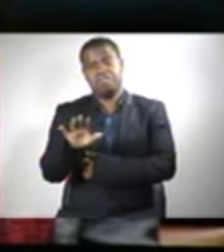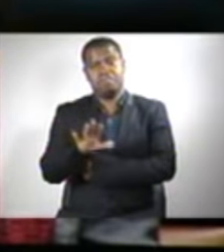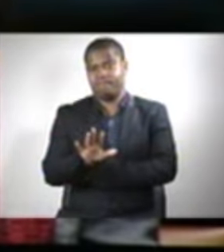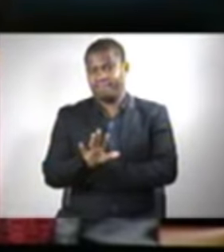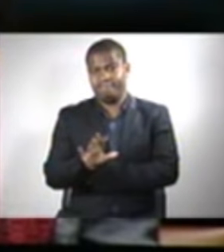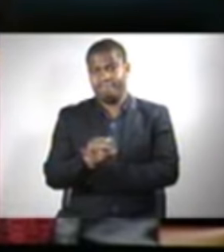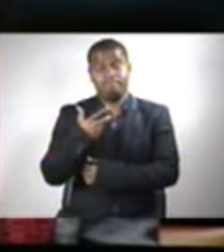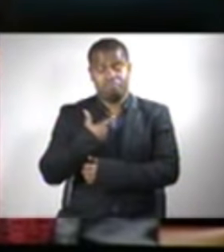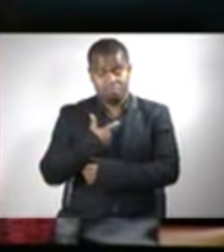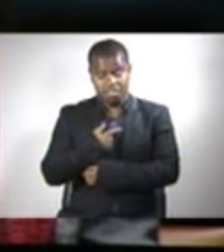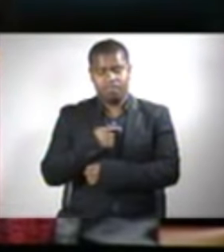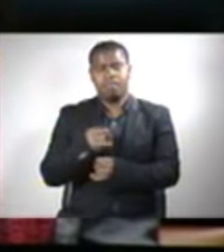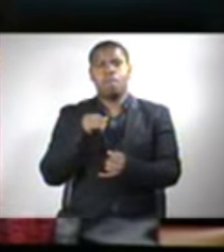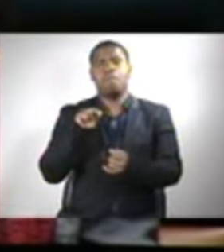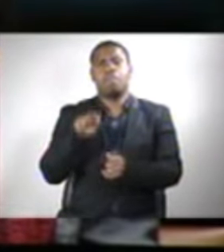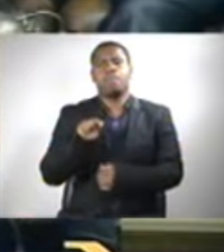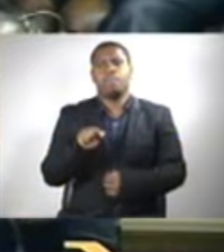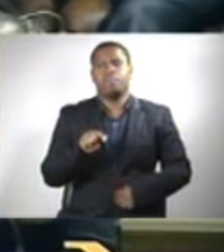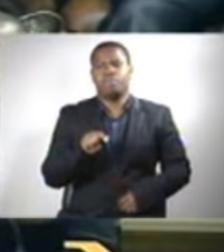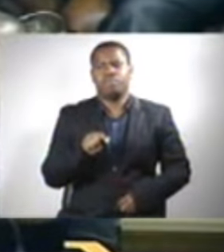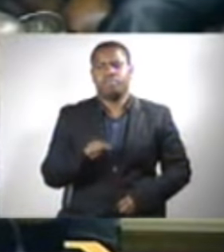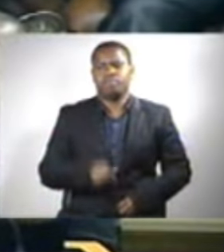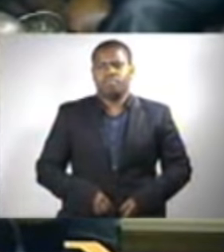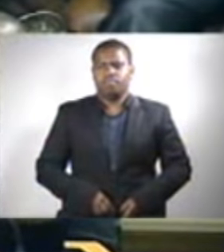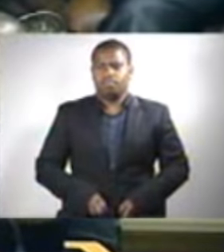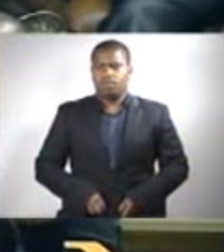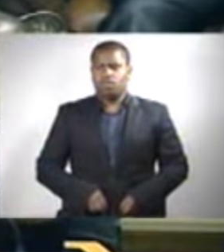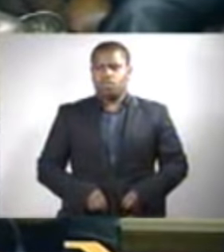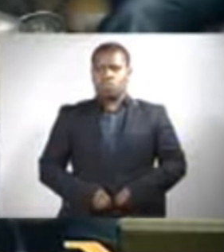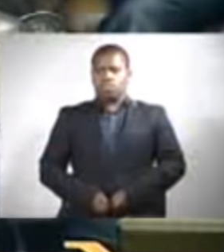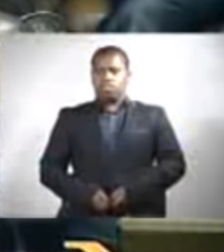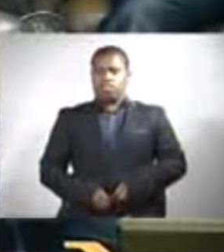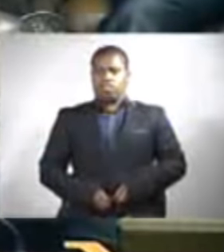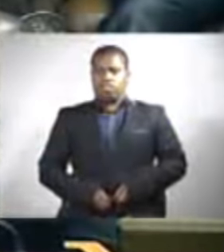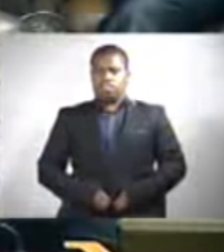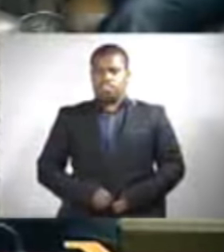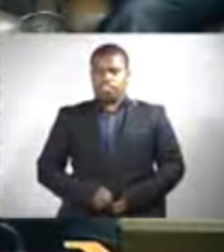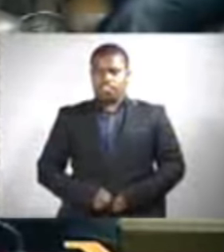Because I pressed Mr. Mponchane's thing. Because my thing is not.